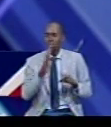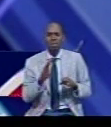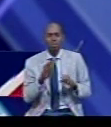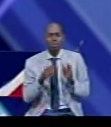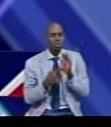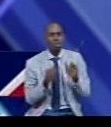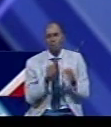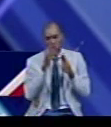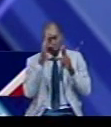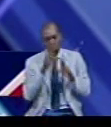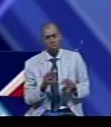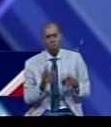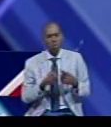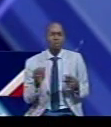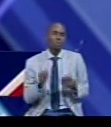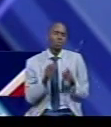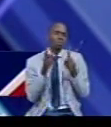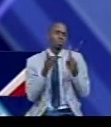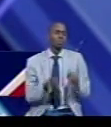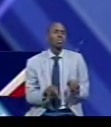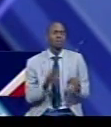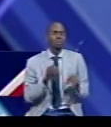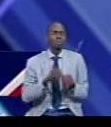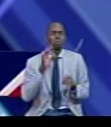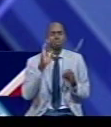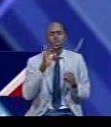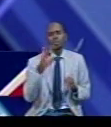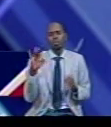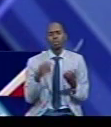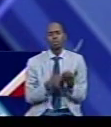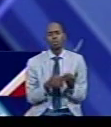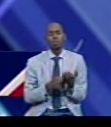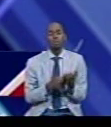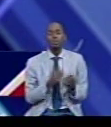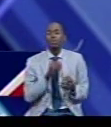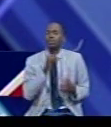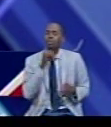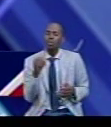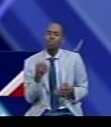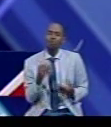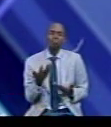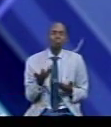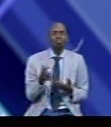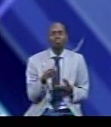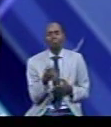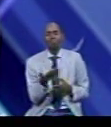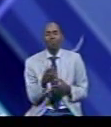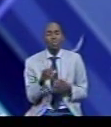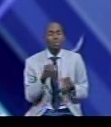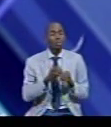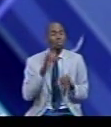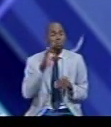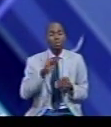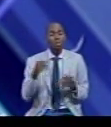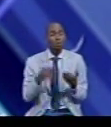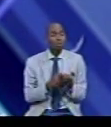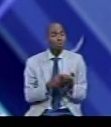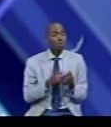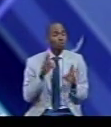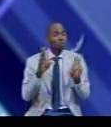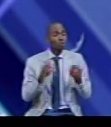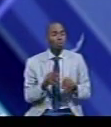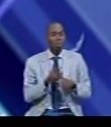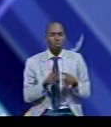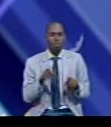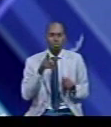Oh, no partiality with God. And the gospel that we preach also must be gospel